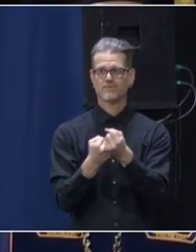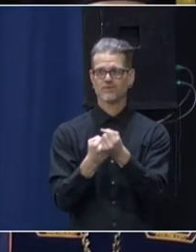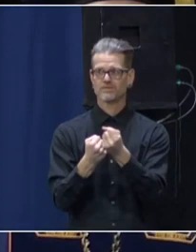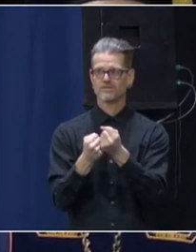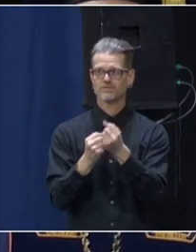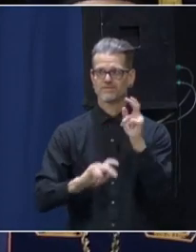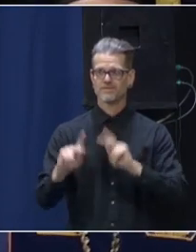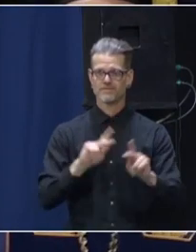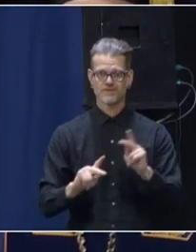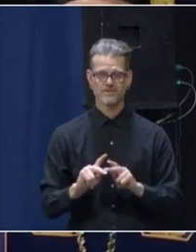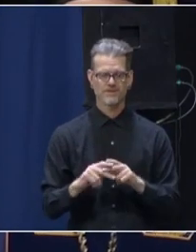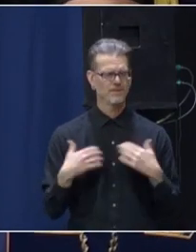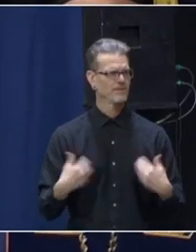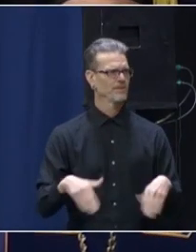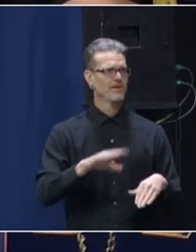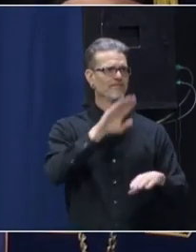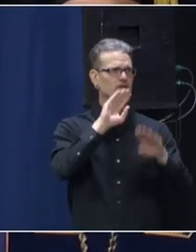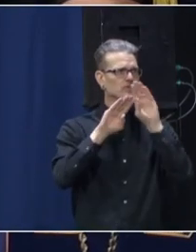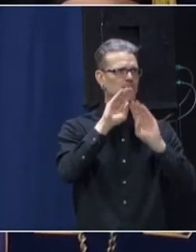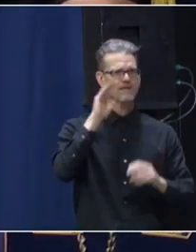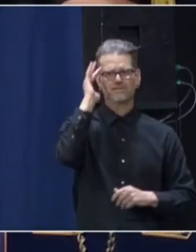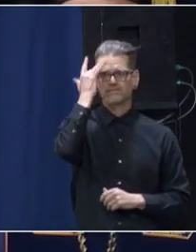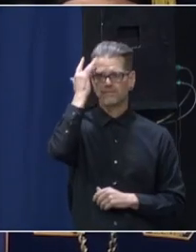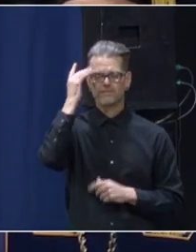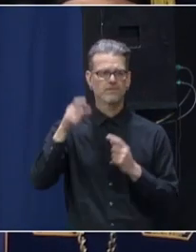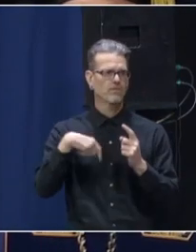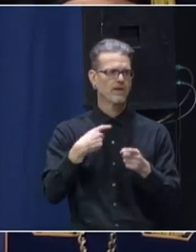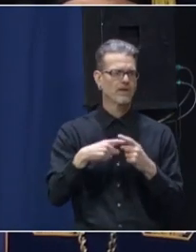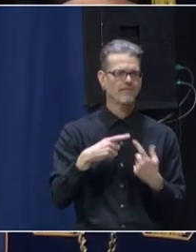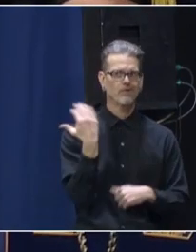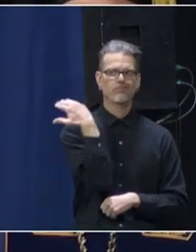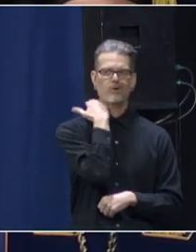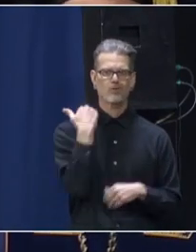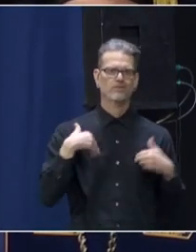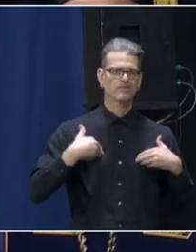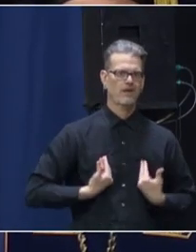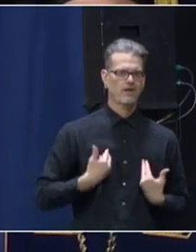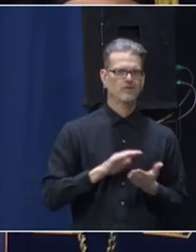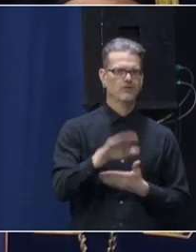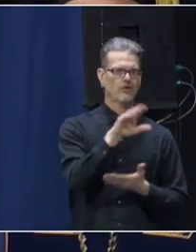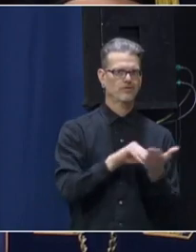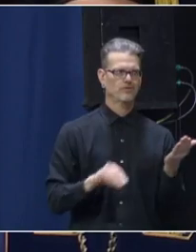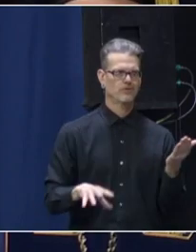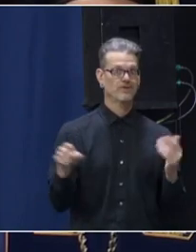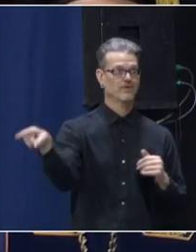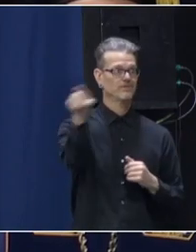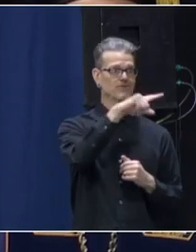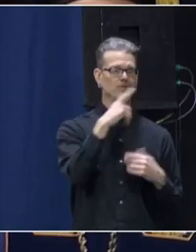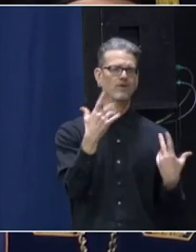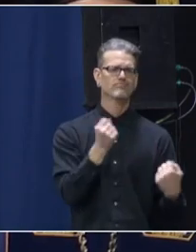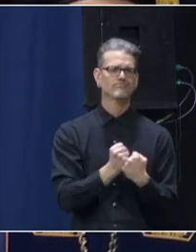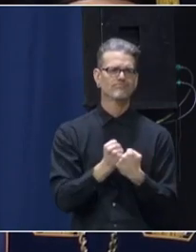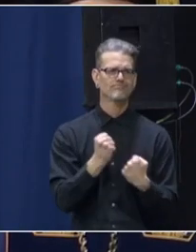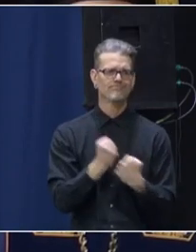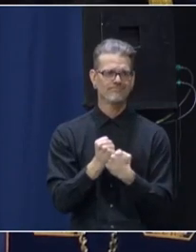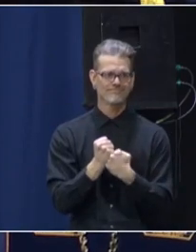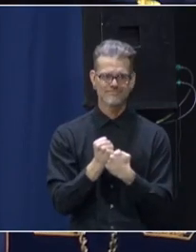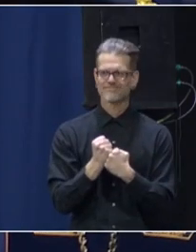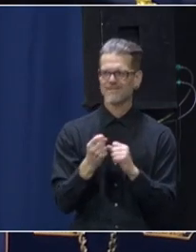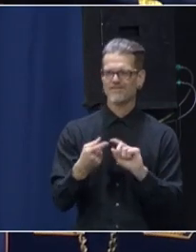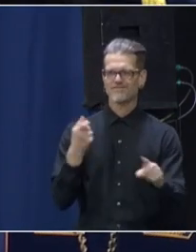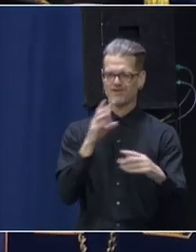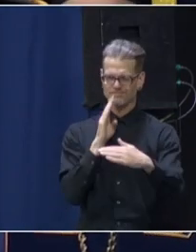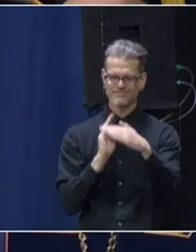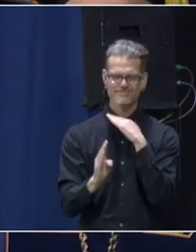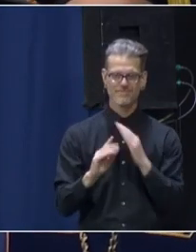are few things more frustrating and annoying than a broke, tired college student, and you all handled us like champs. From our meek beginnings of trying